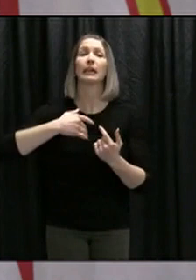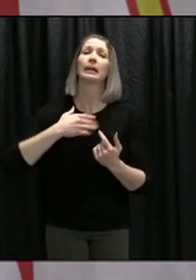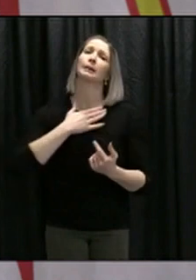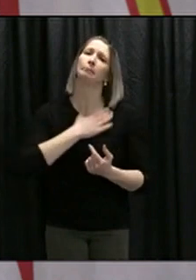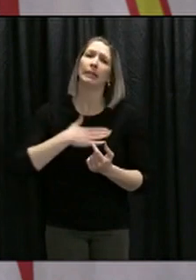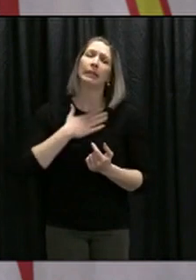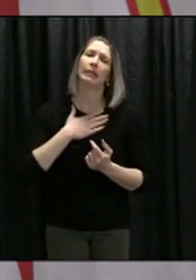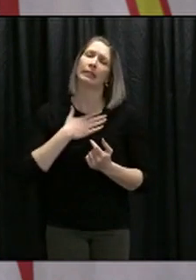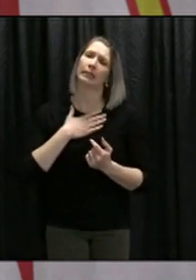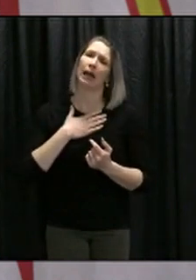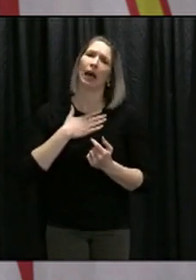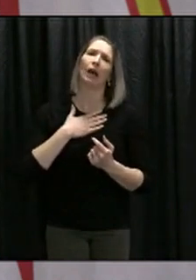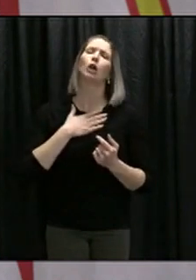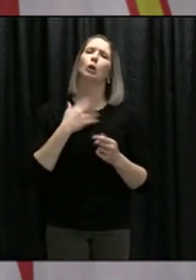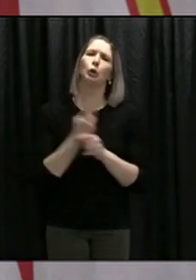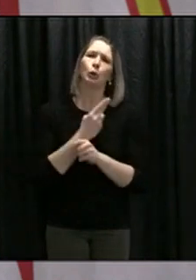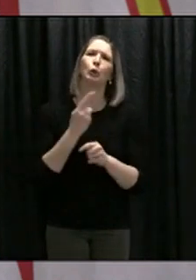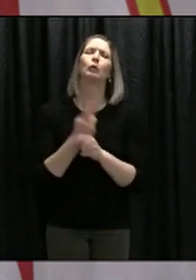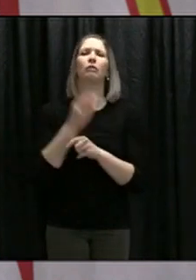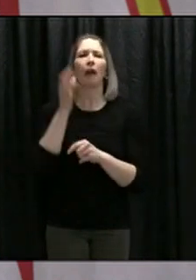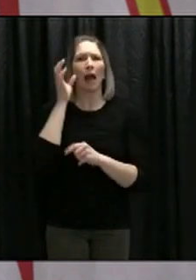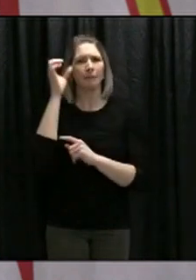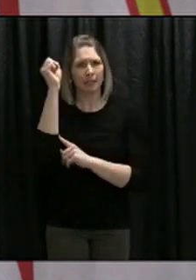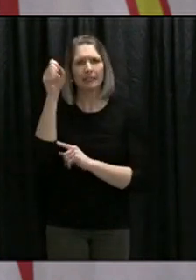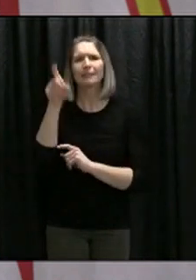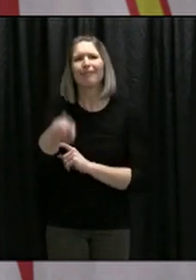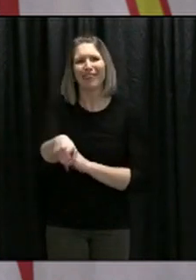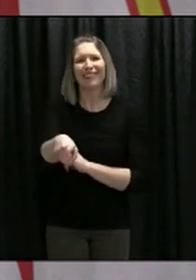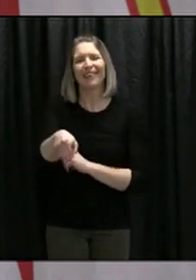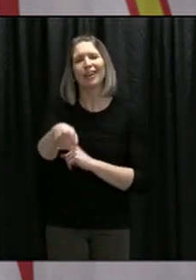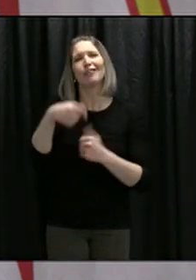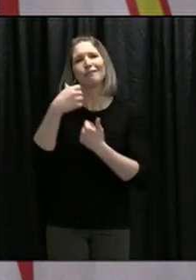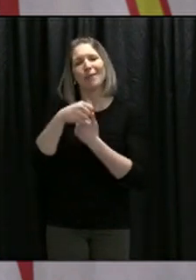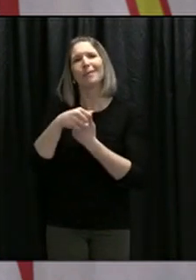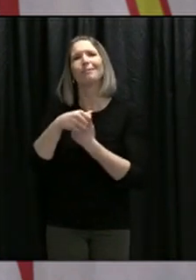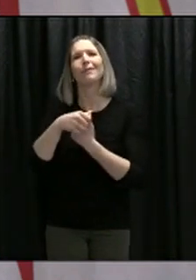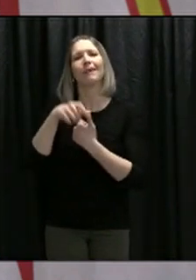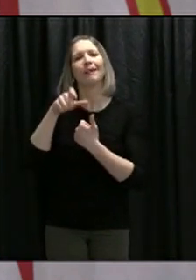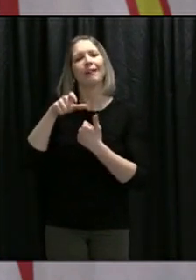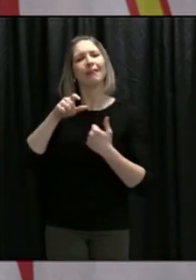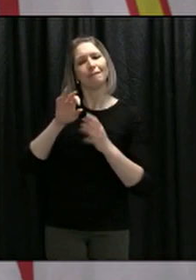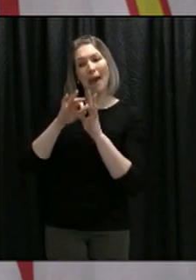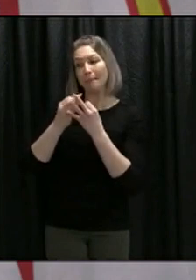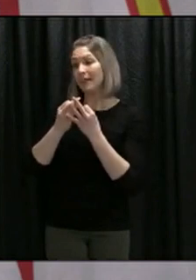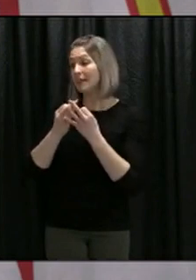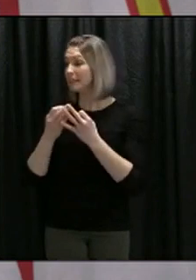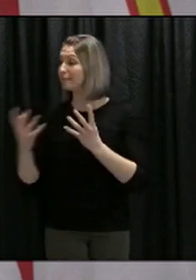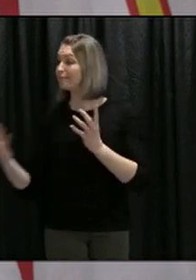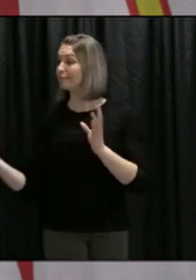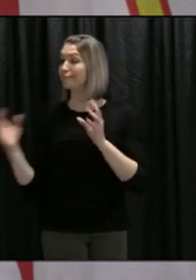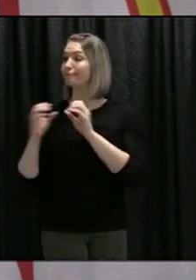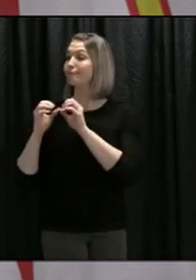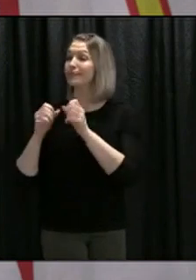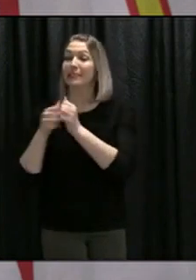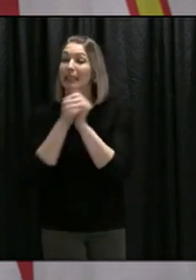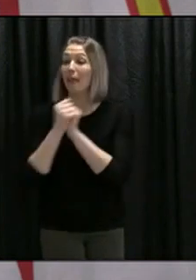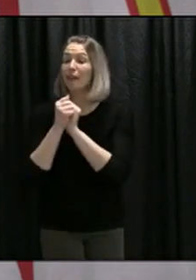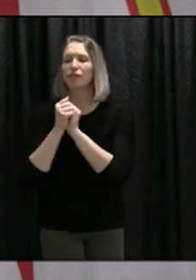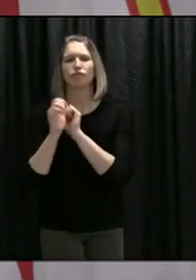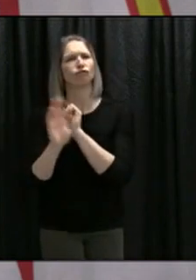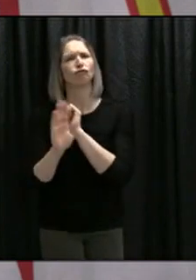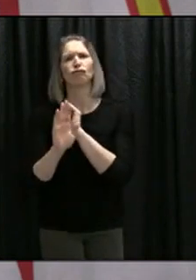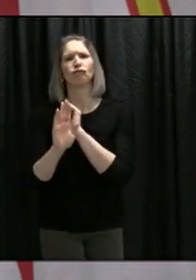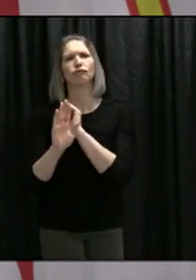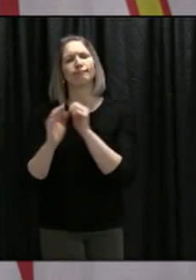others. Simply respect the guidelines that Dr. Fitzgerald has put in place. And in case you have questions, you